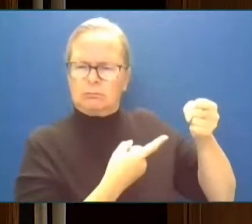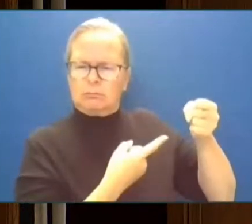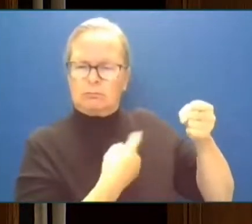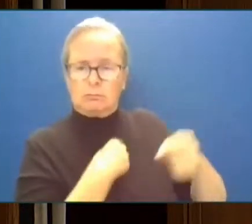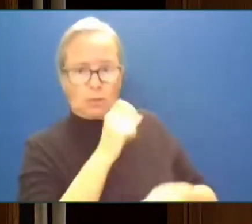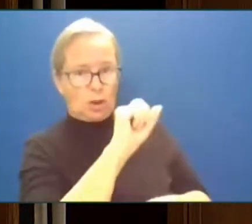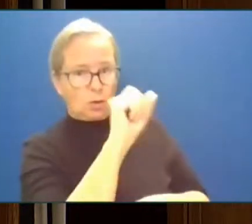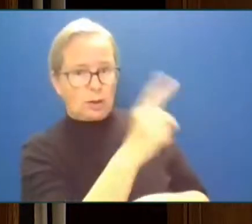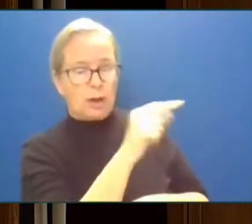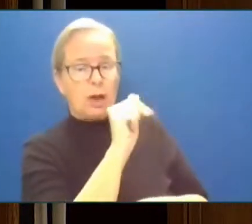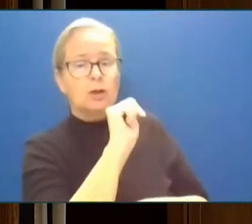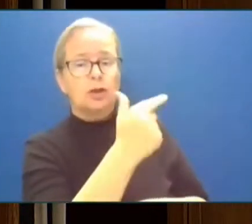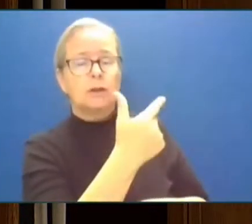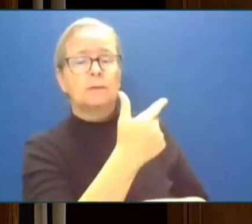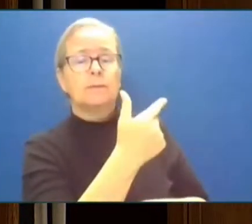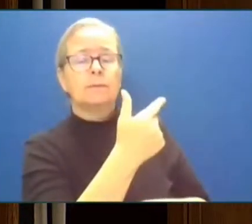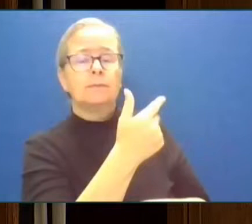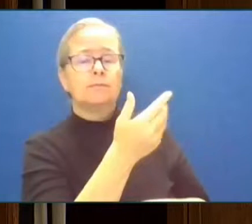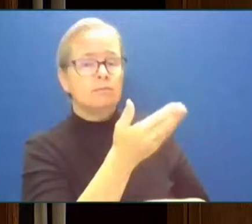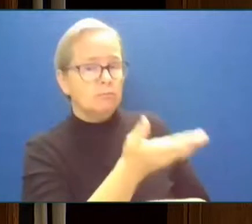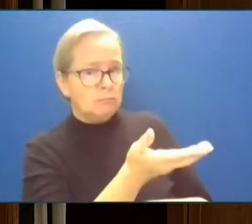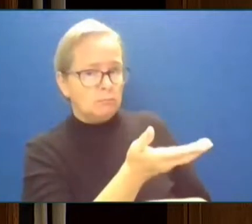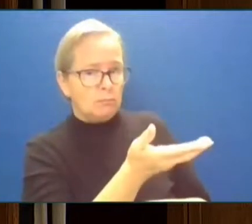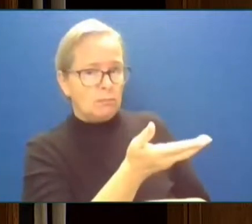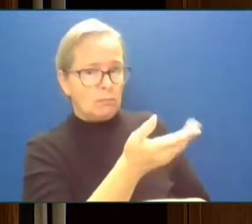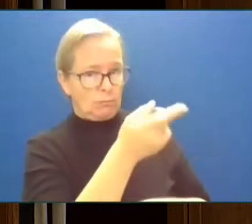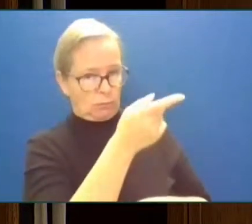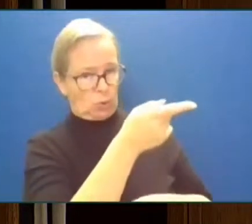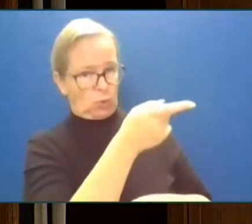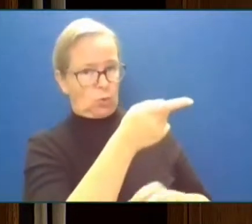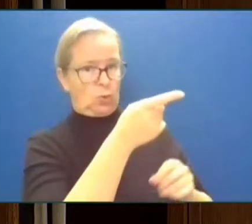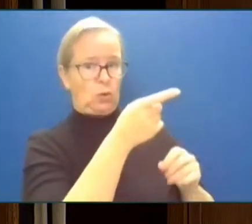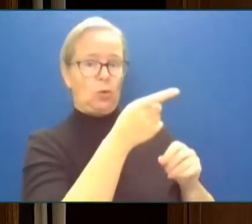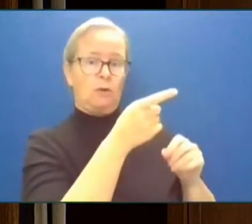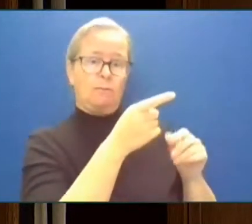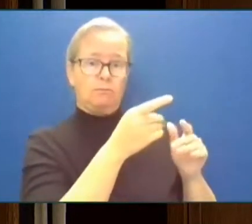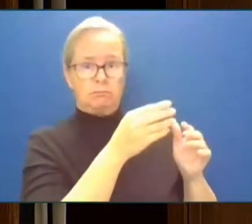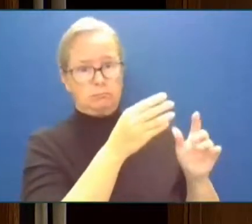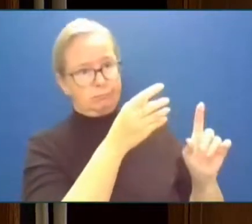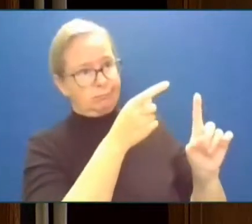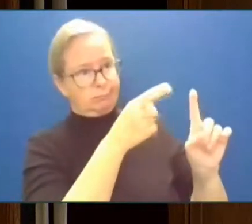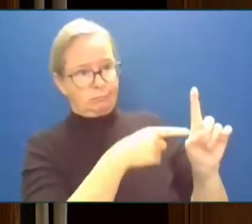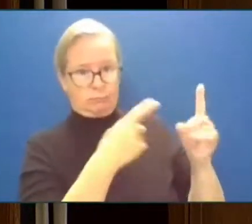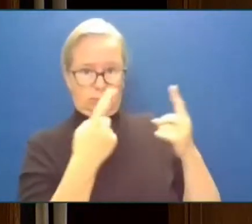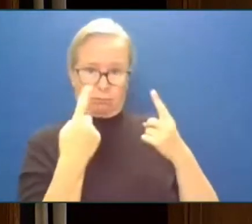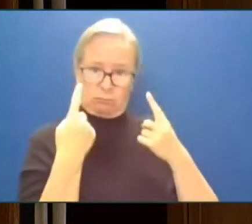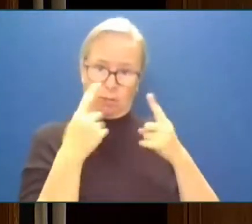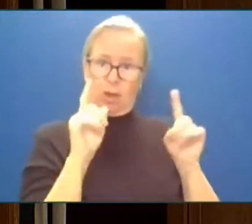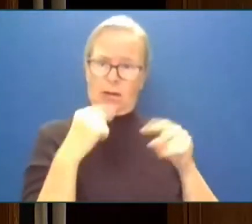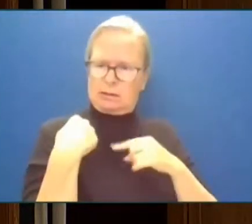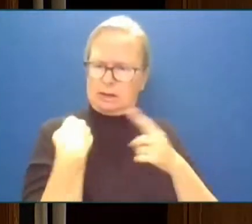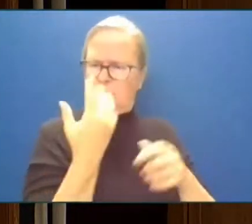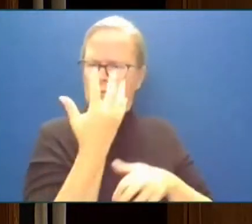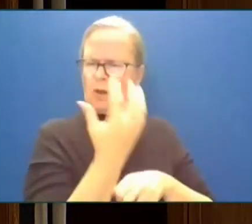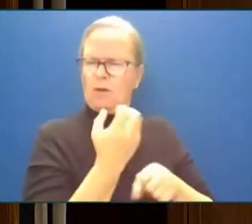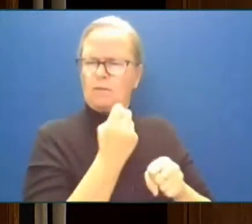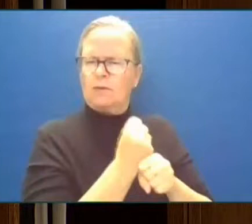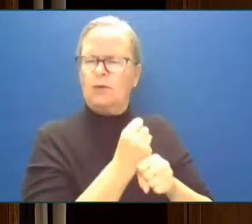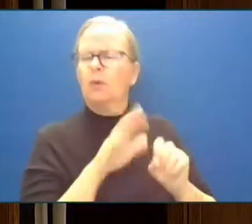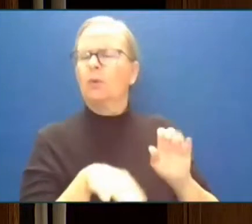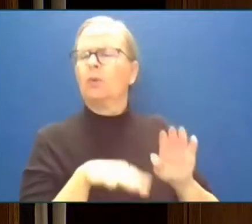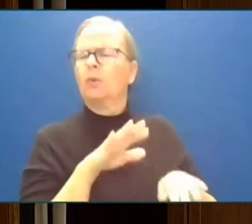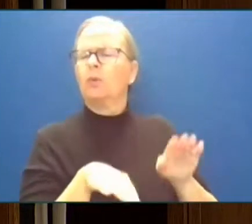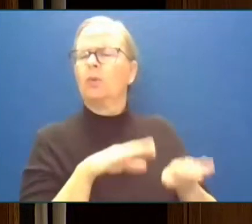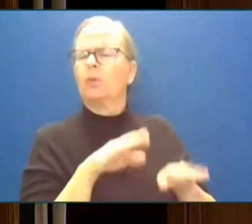is he finally, after 5 years of neglect by his predecessor, prepared to issue those policy